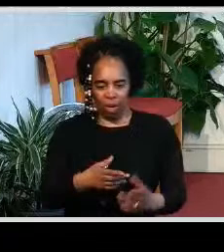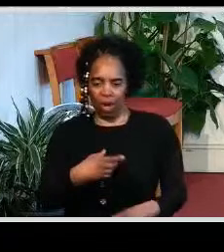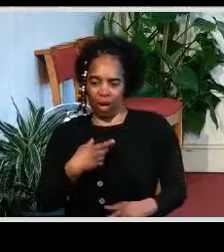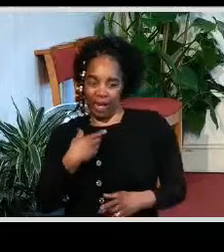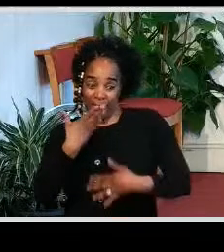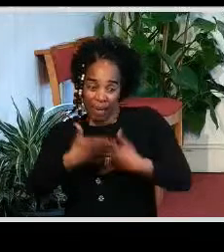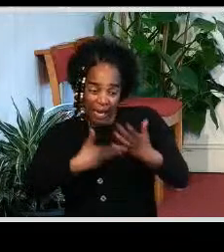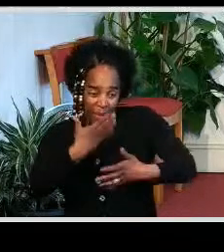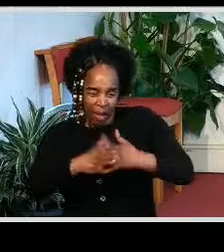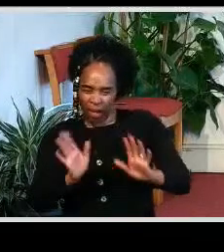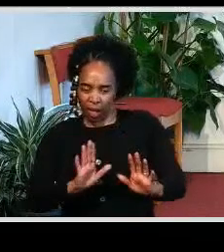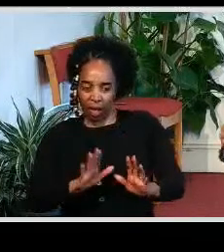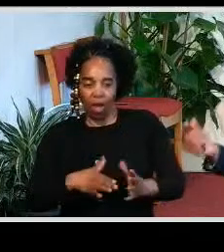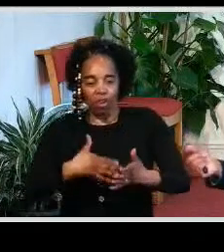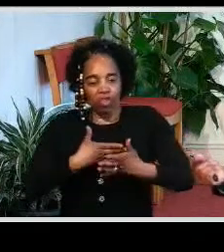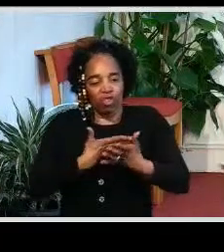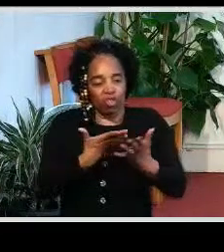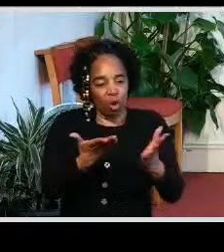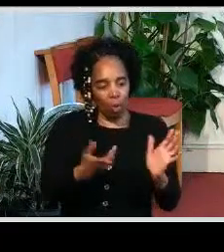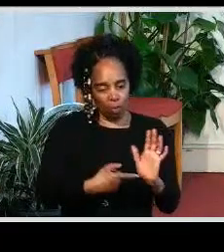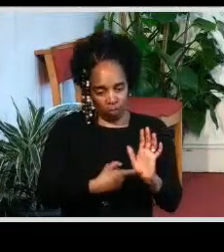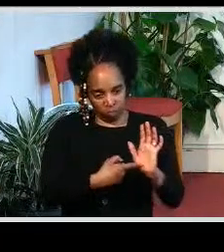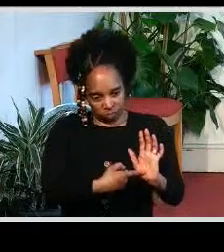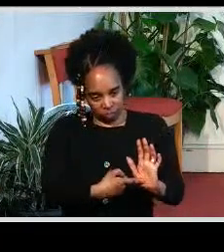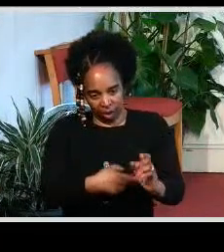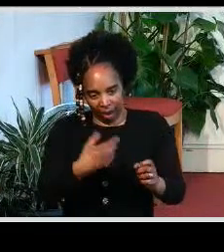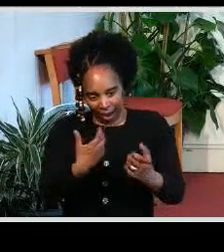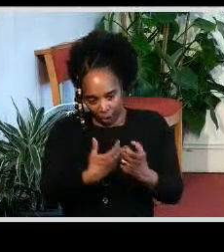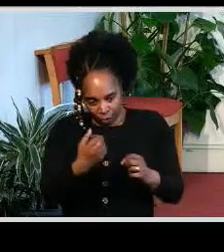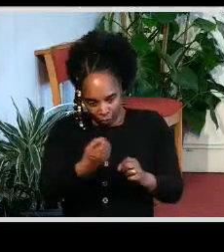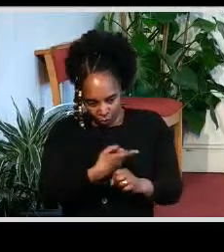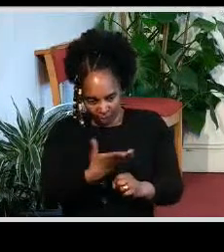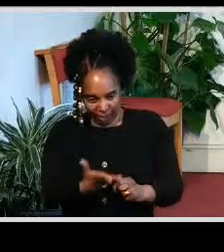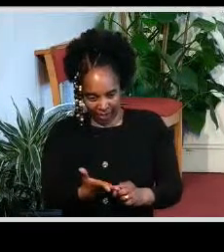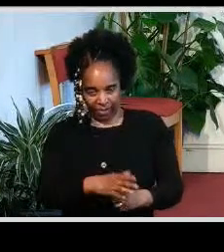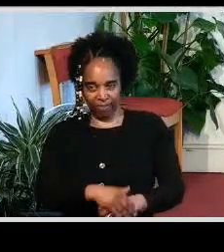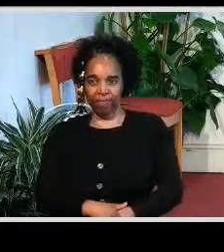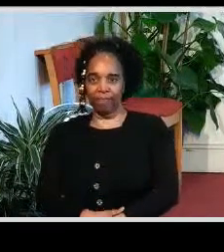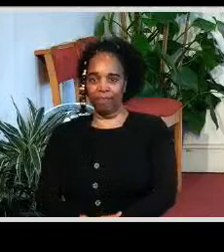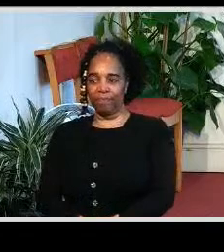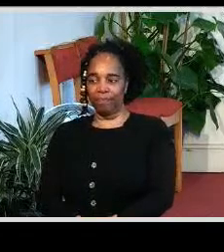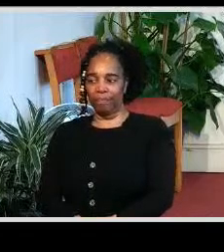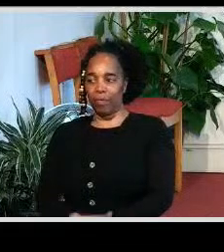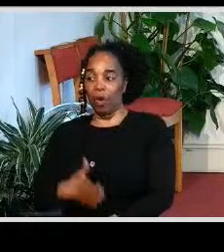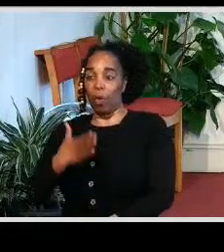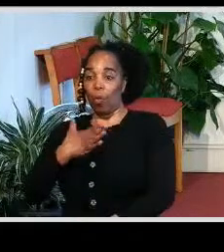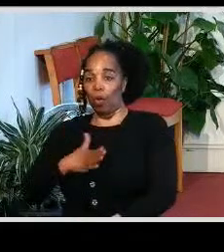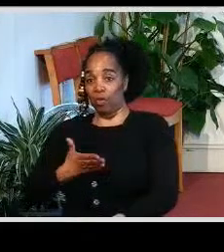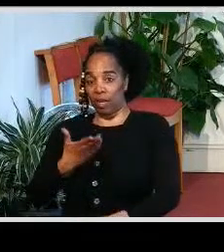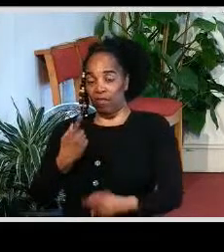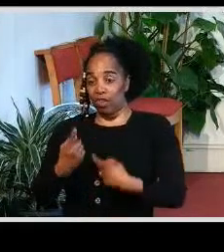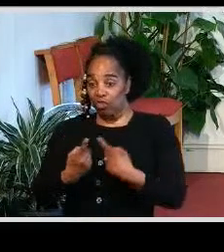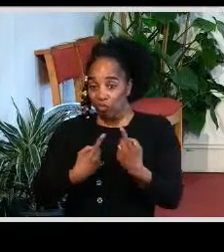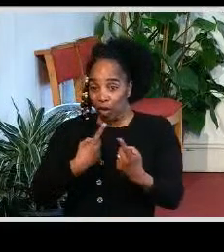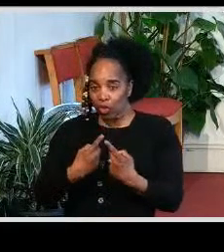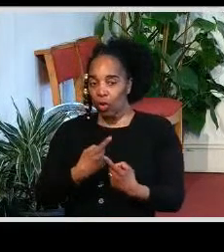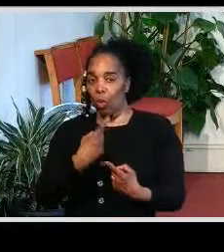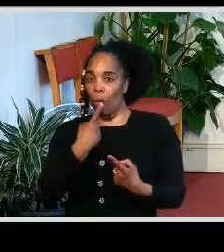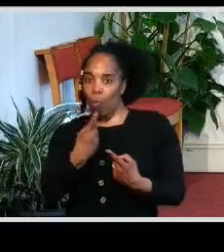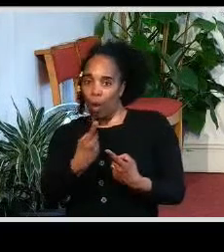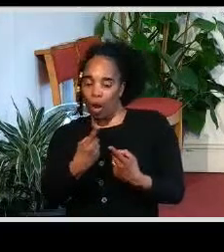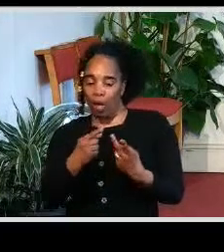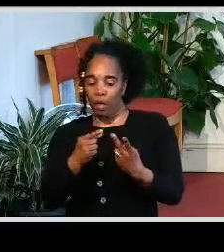instructions. They won't retain the sequence of how to do things. And if you do have to give instructions, 1 or